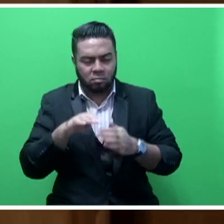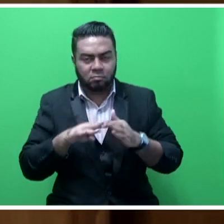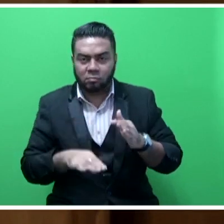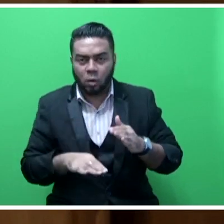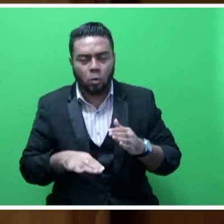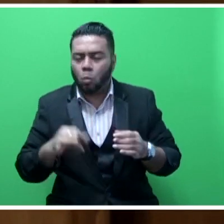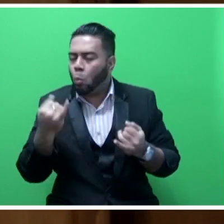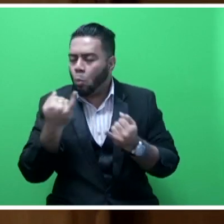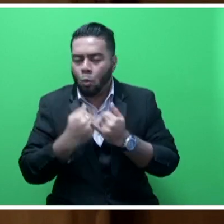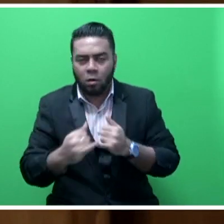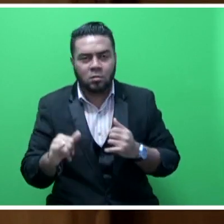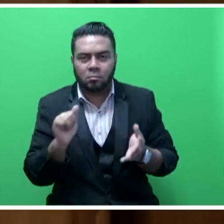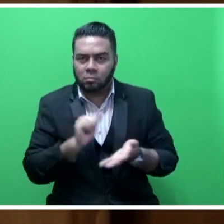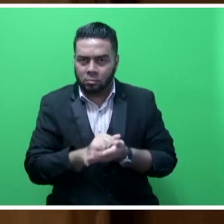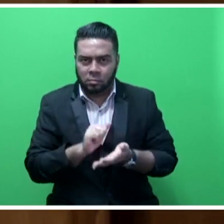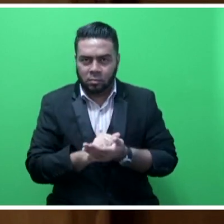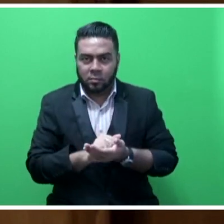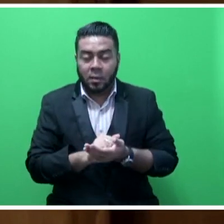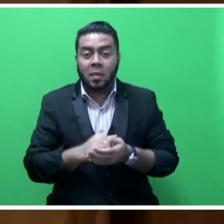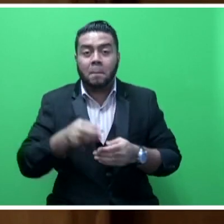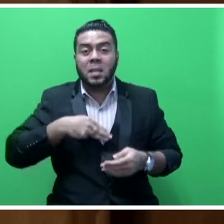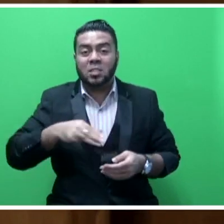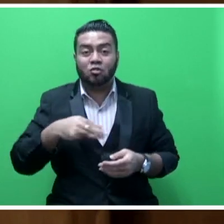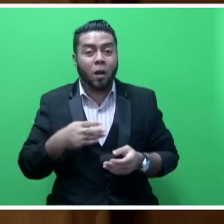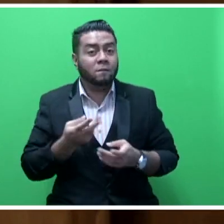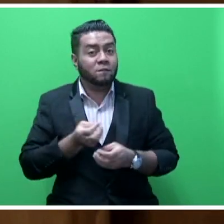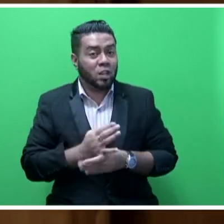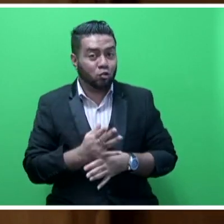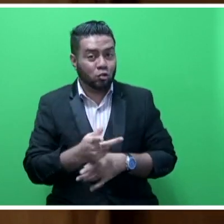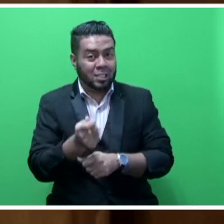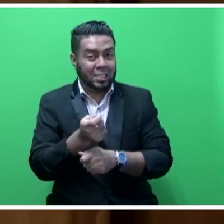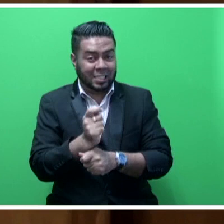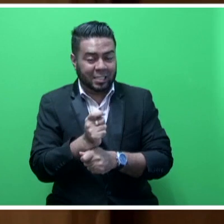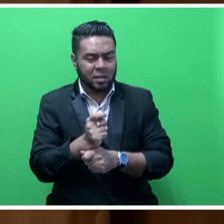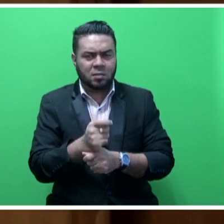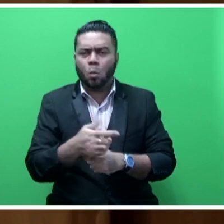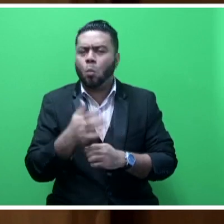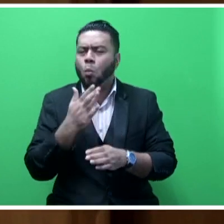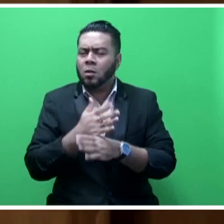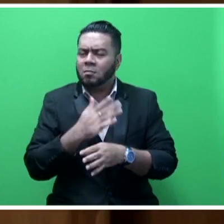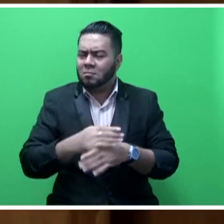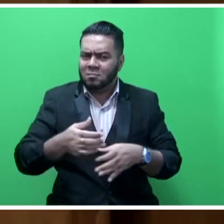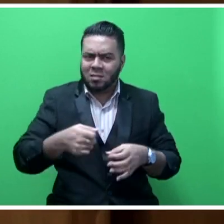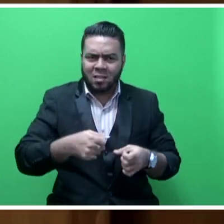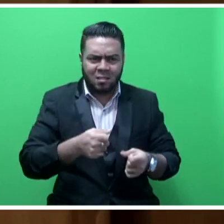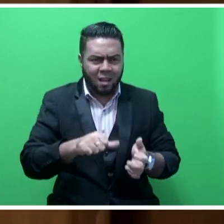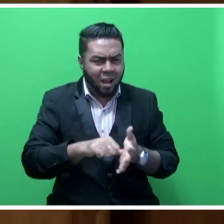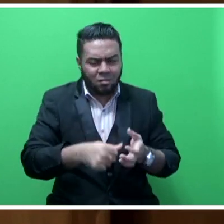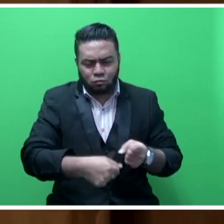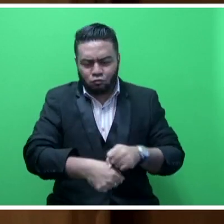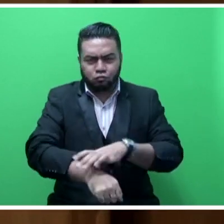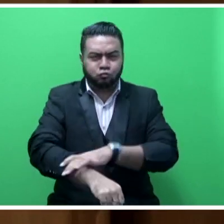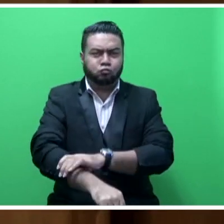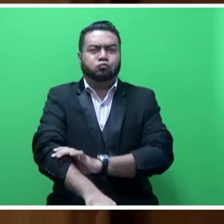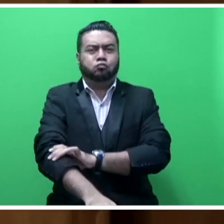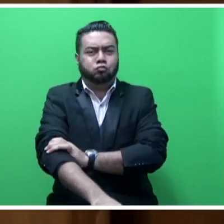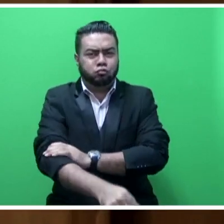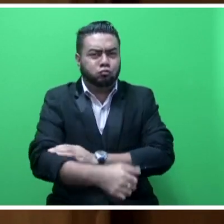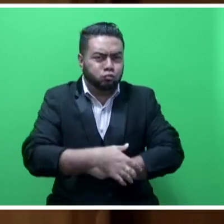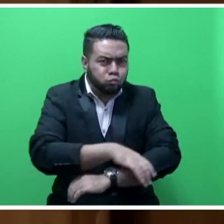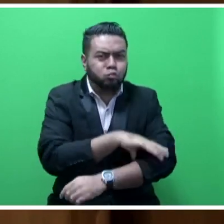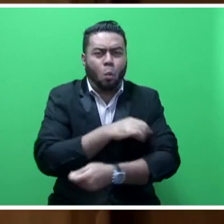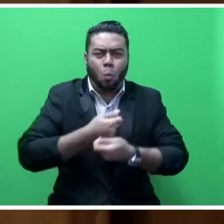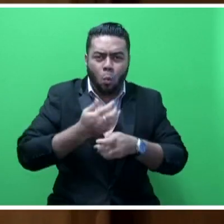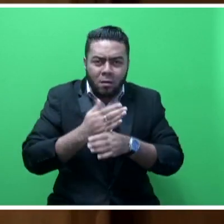and the Ministry of Fisheries is working its level best to implement its repositioning strategy of